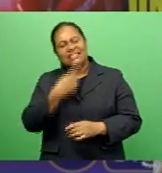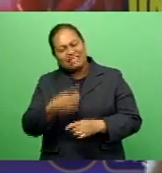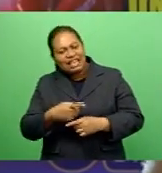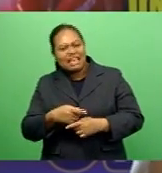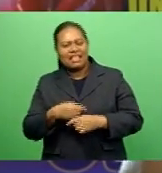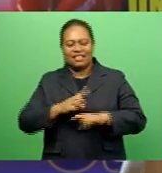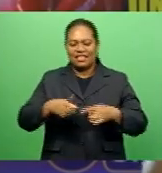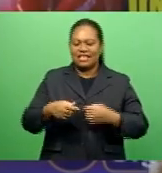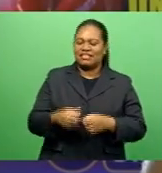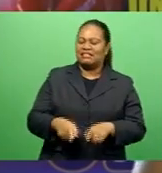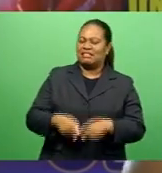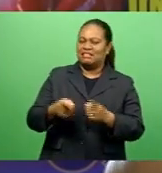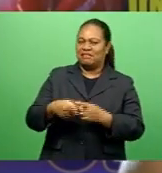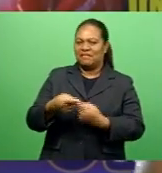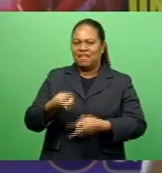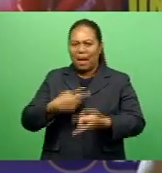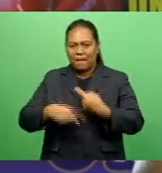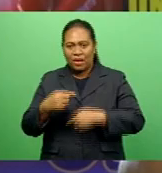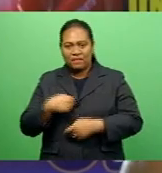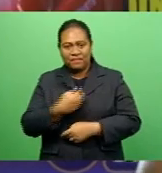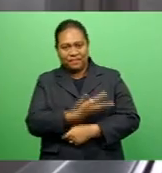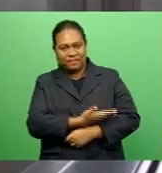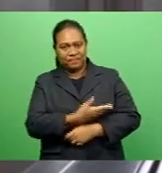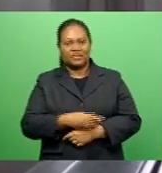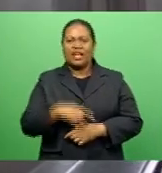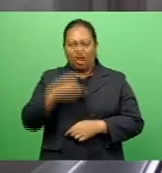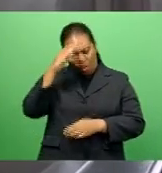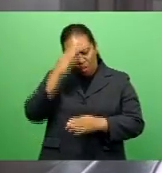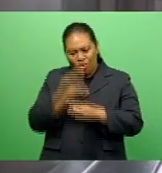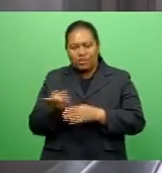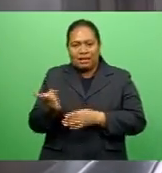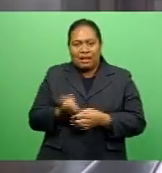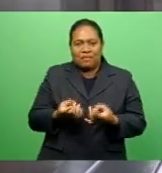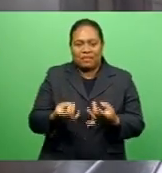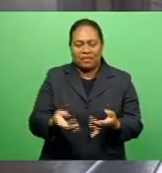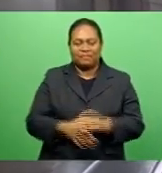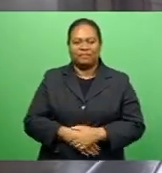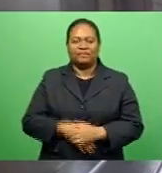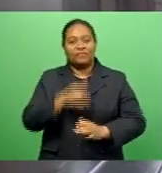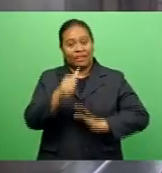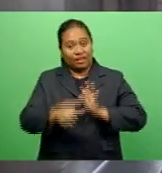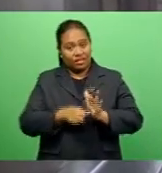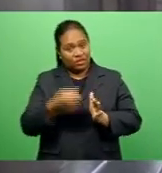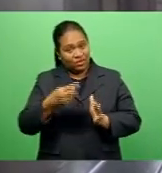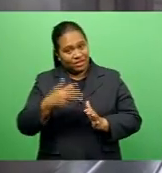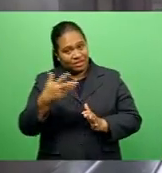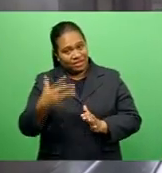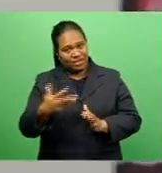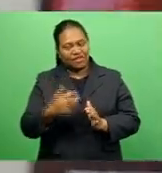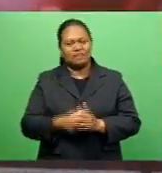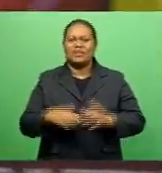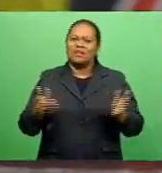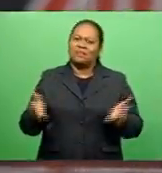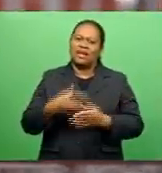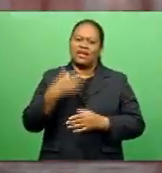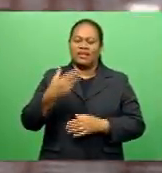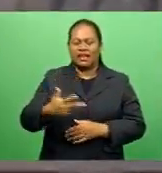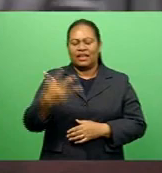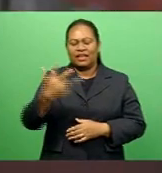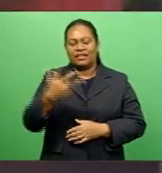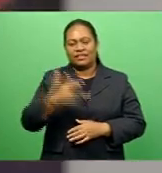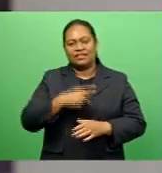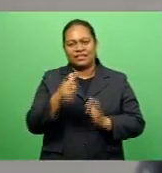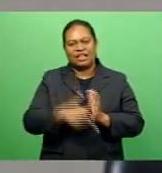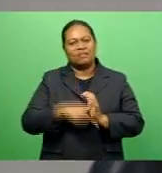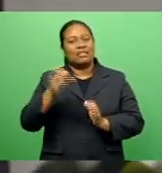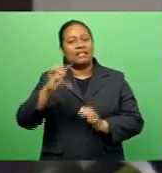and I hope he's gonna come prepared for this fight. The 29-year-old, who has fought 18 times, has a record of 10